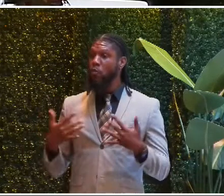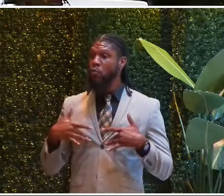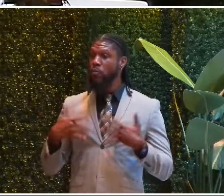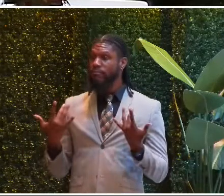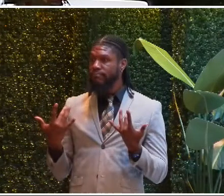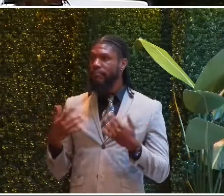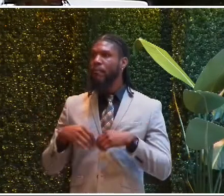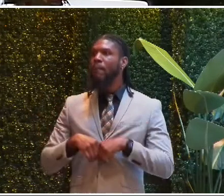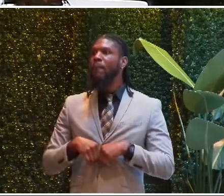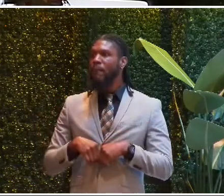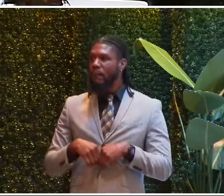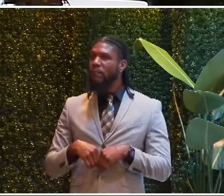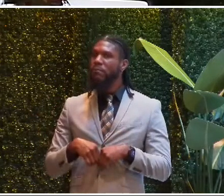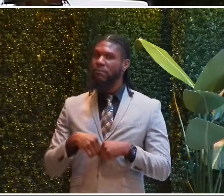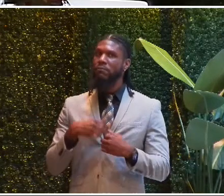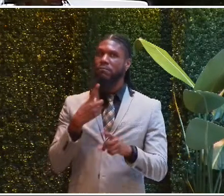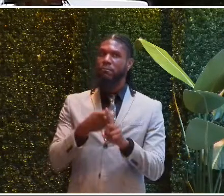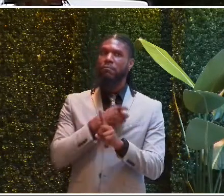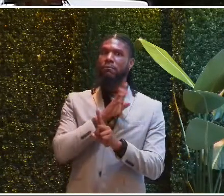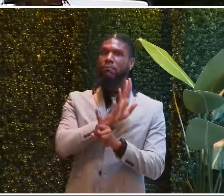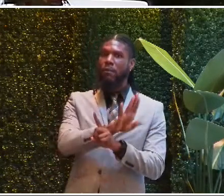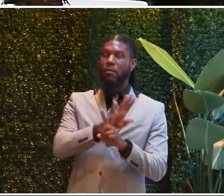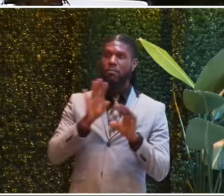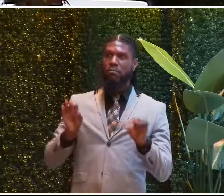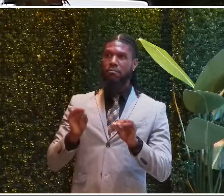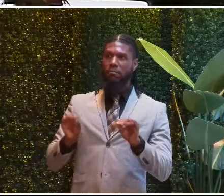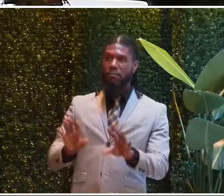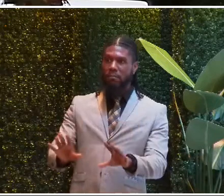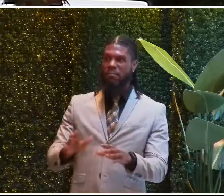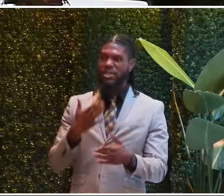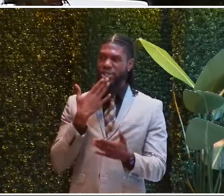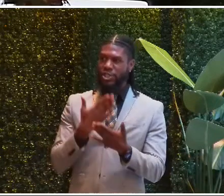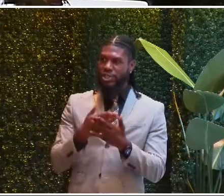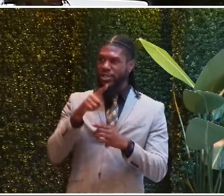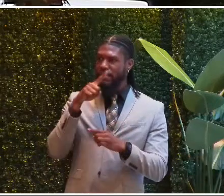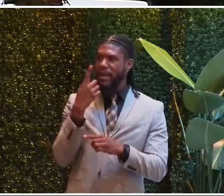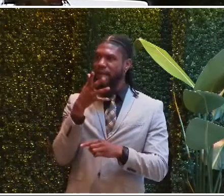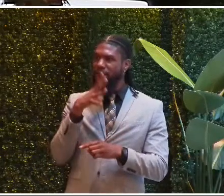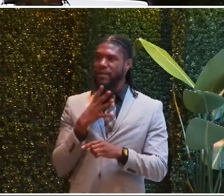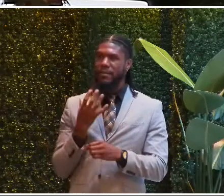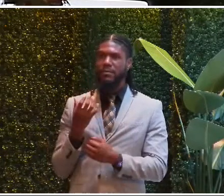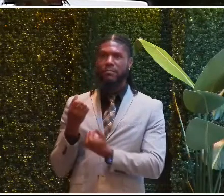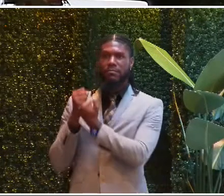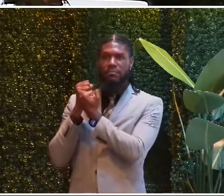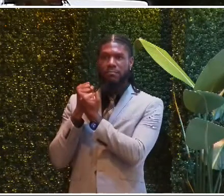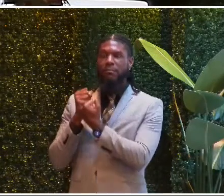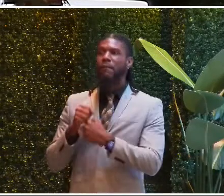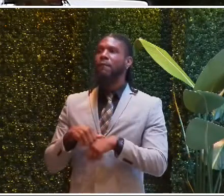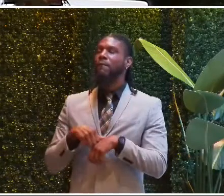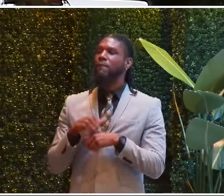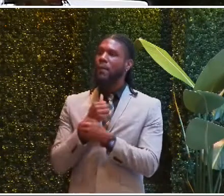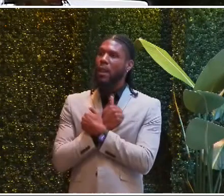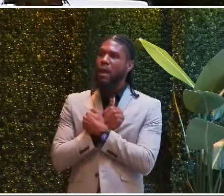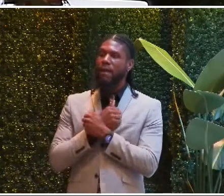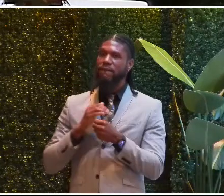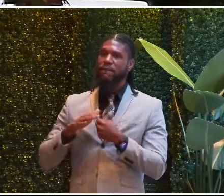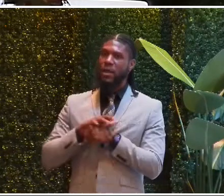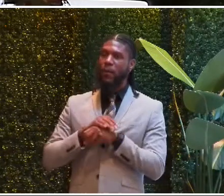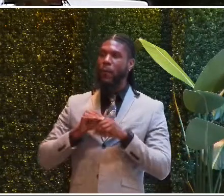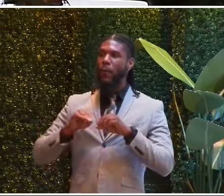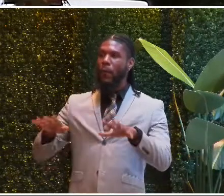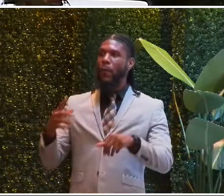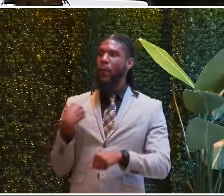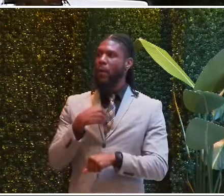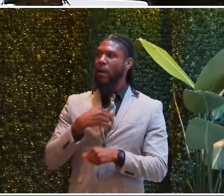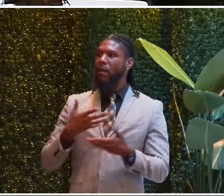the wake of that spell, with all that good Black feminist love covering us, I'd like to invite our panelists for Black